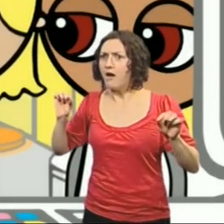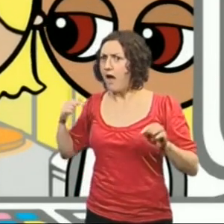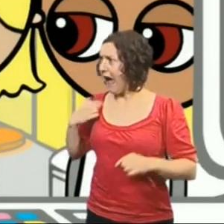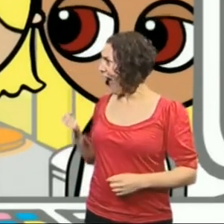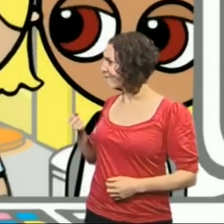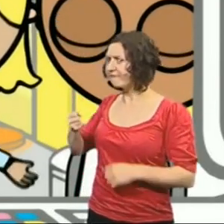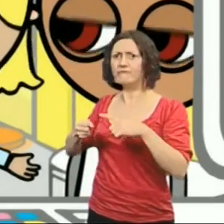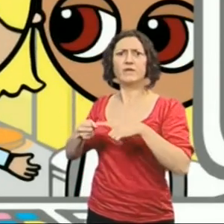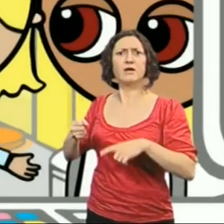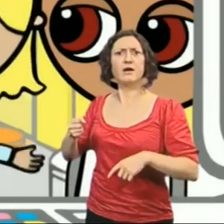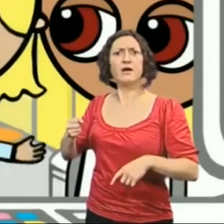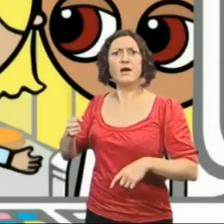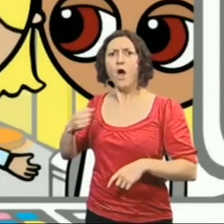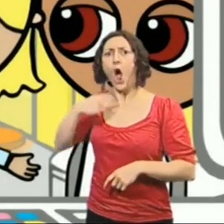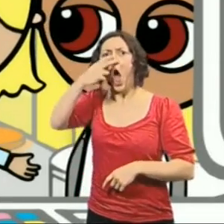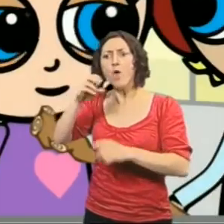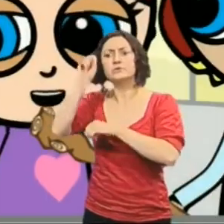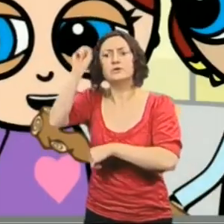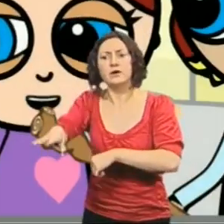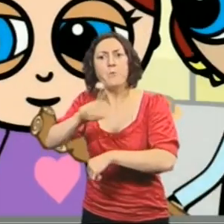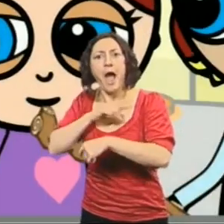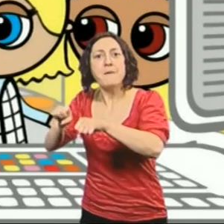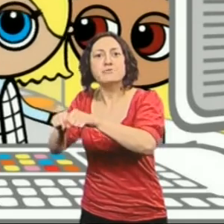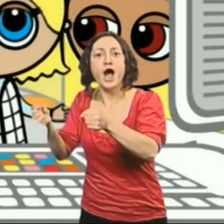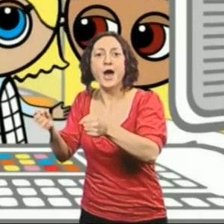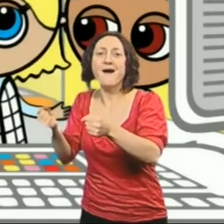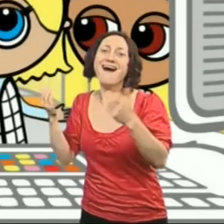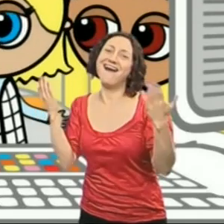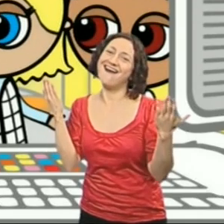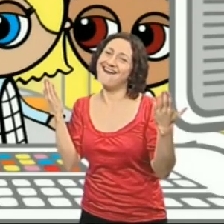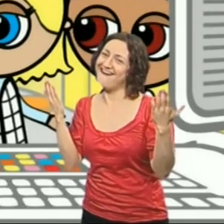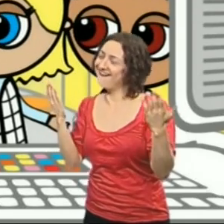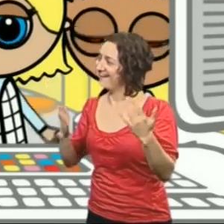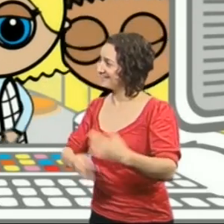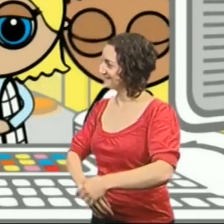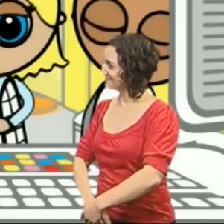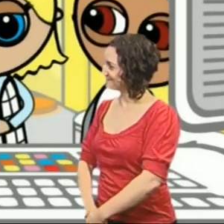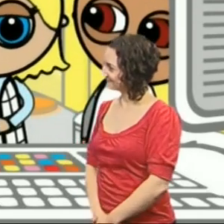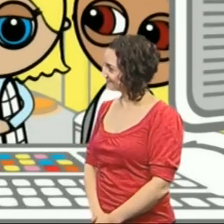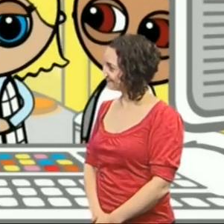my old staff outside because it was broken. Oh. Oh, angels.